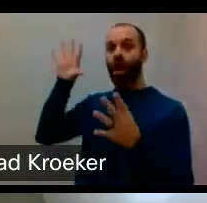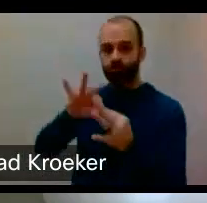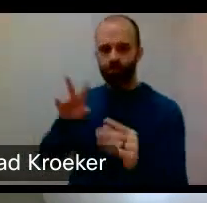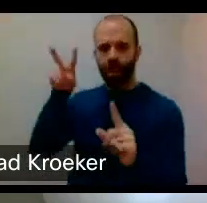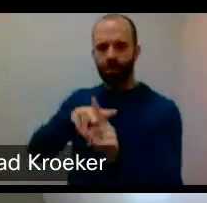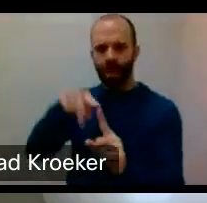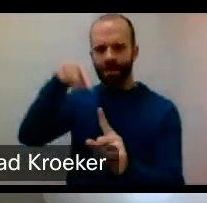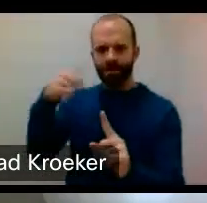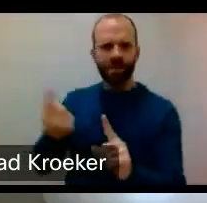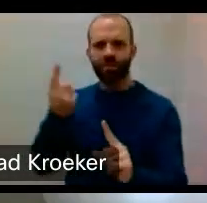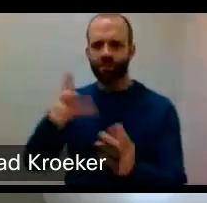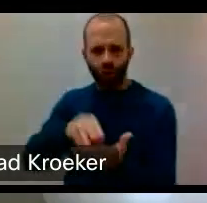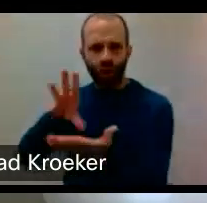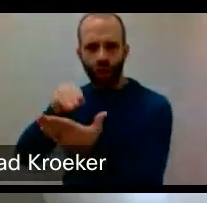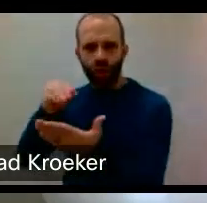learning process.